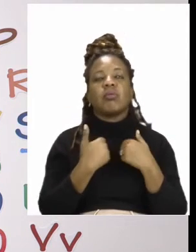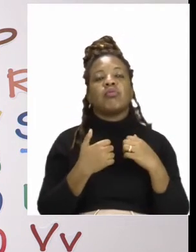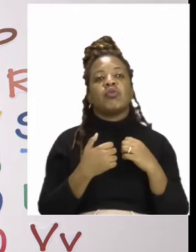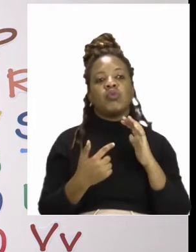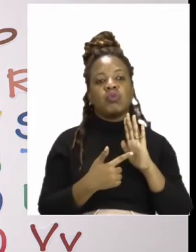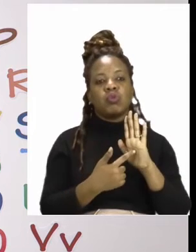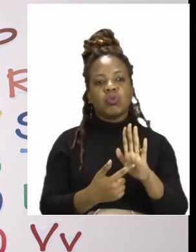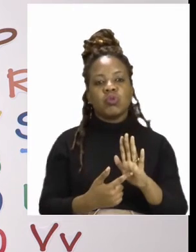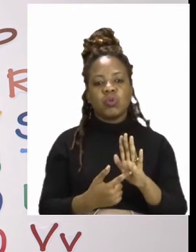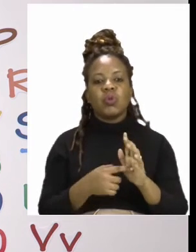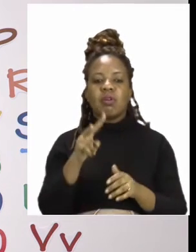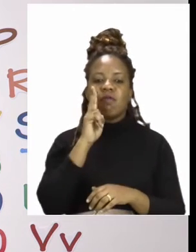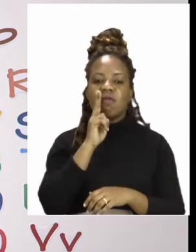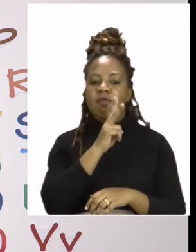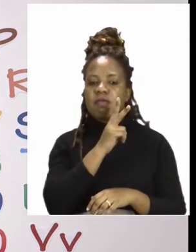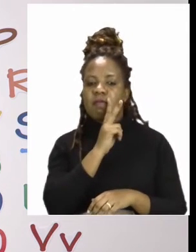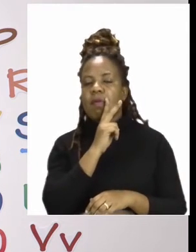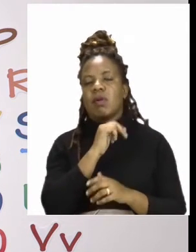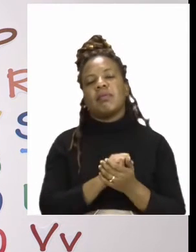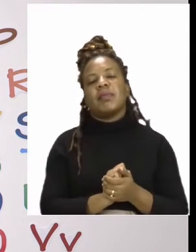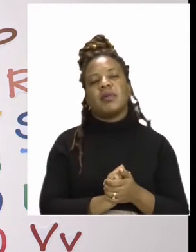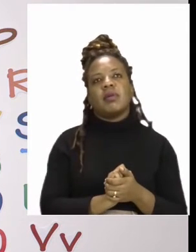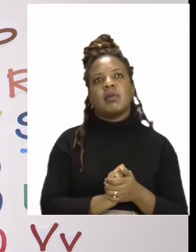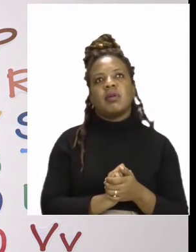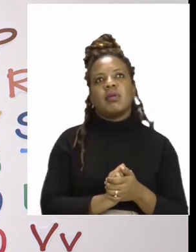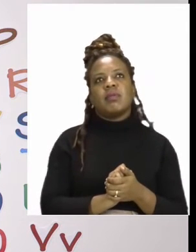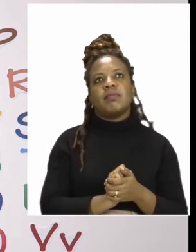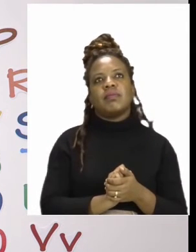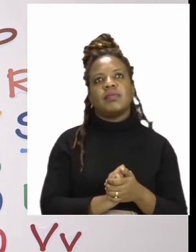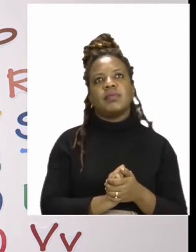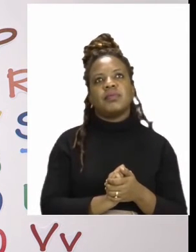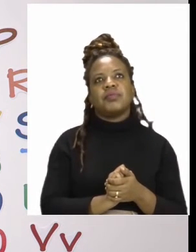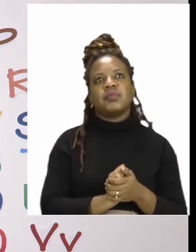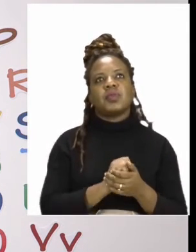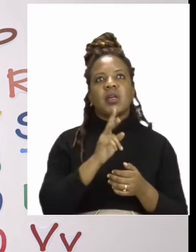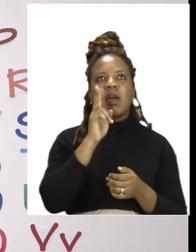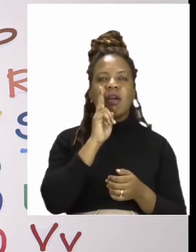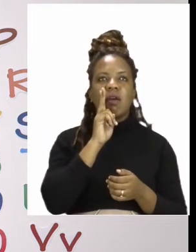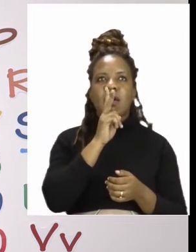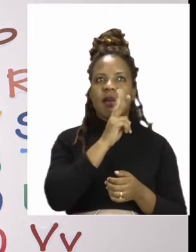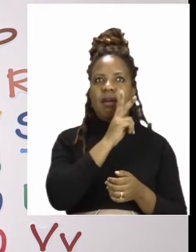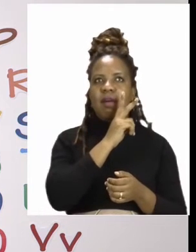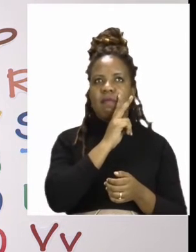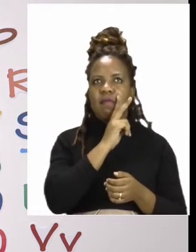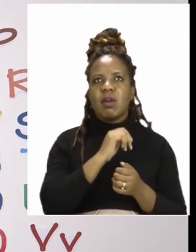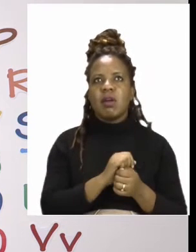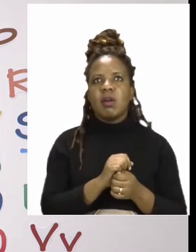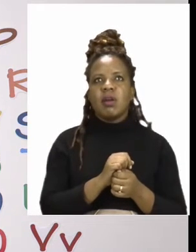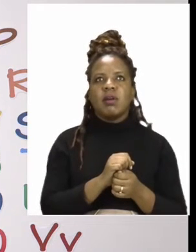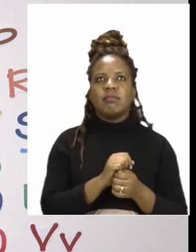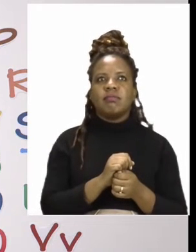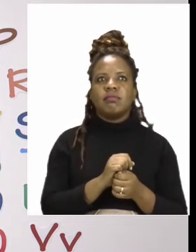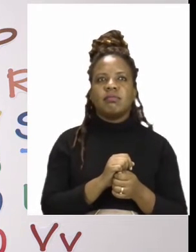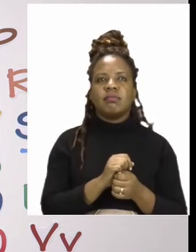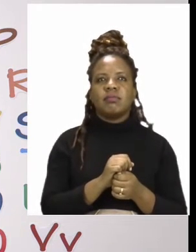a doing word. So when I say a verb is a doing word, I want you to click your fingers 3 times.